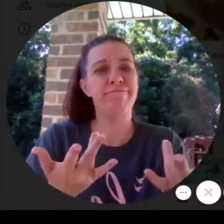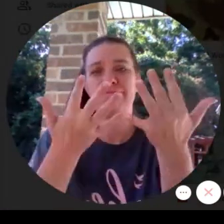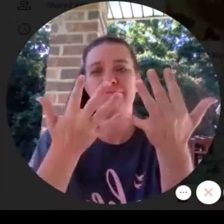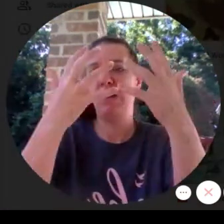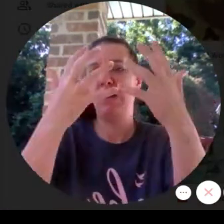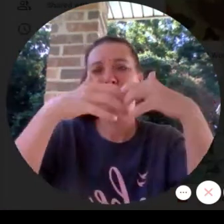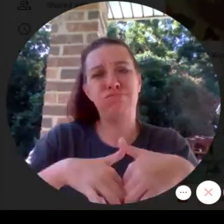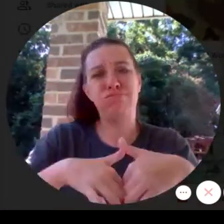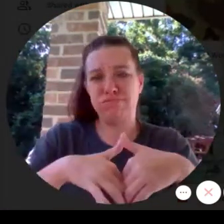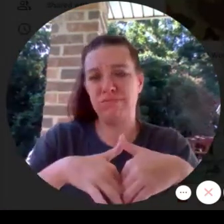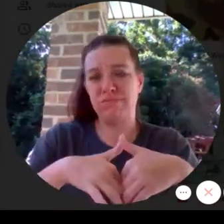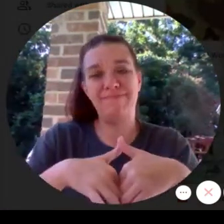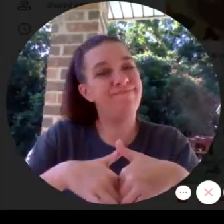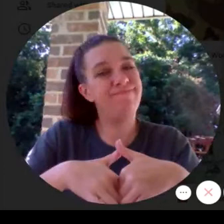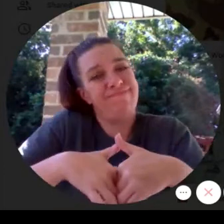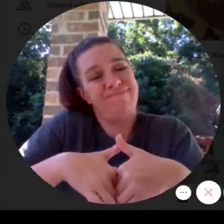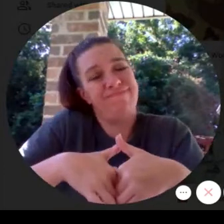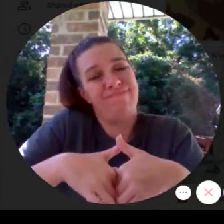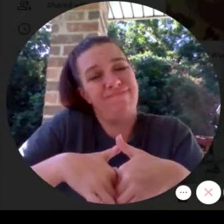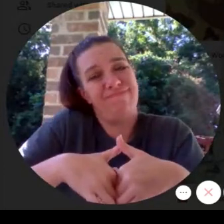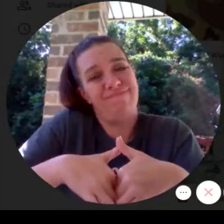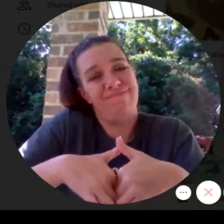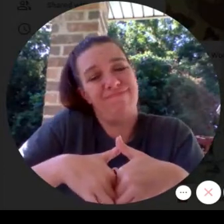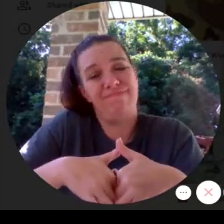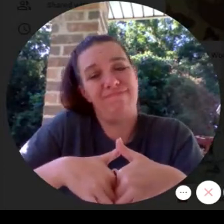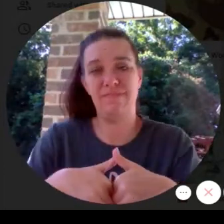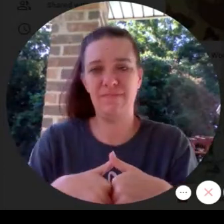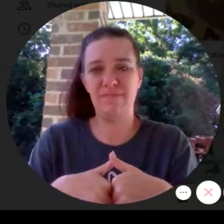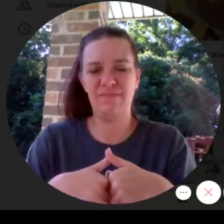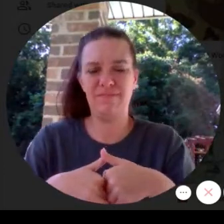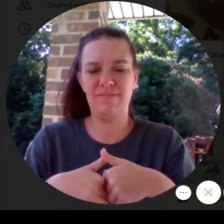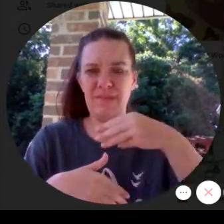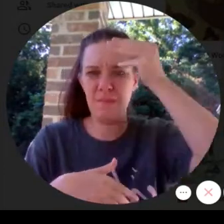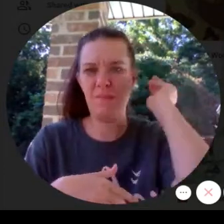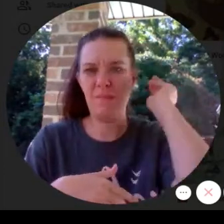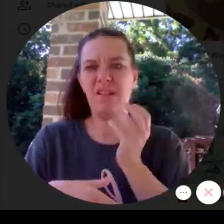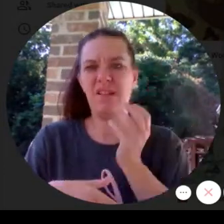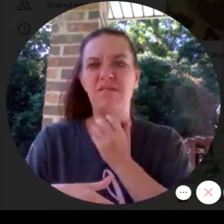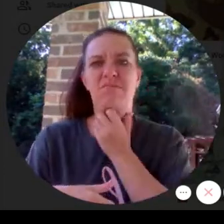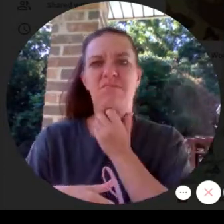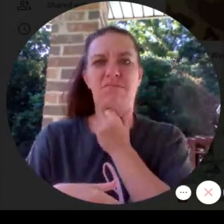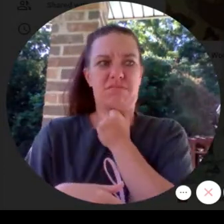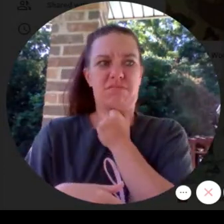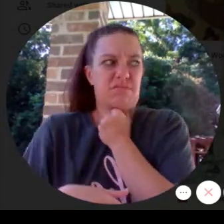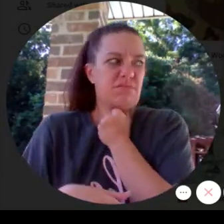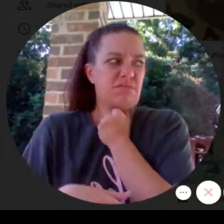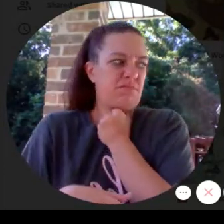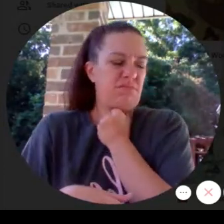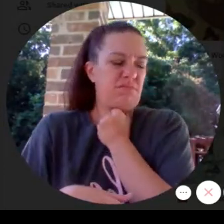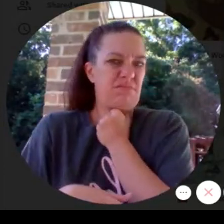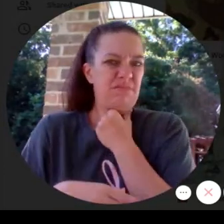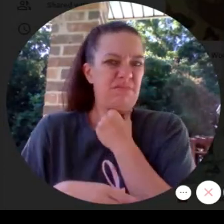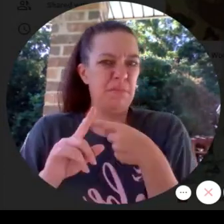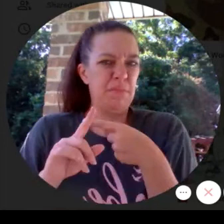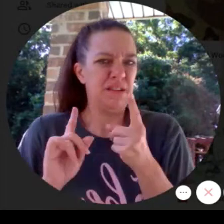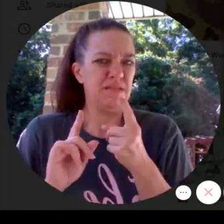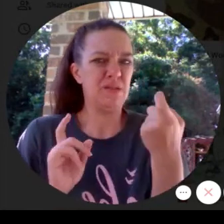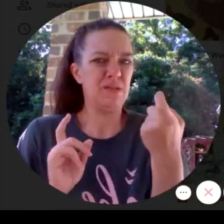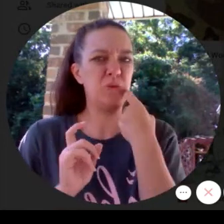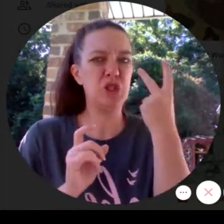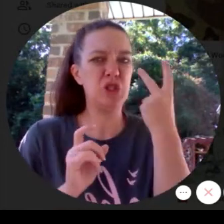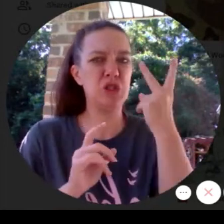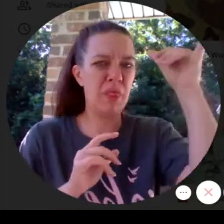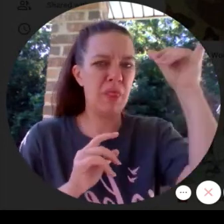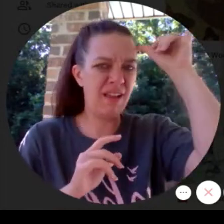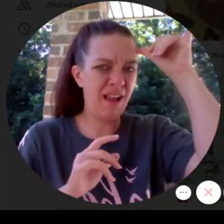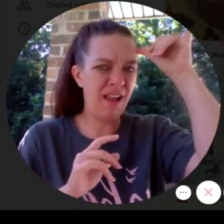crisp. Most unfortunate." Miles' throat tightened. "But we just saw that cow.